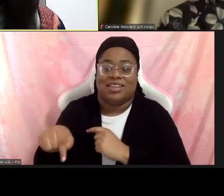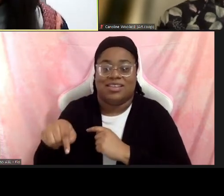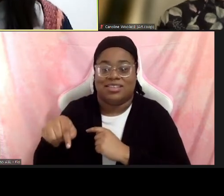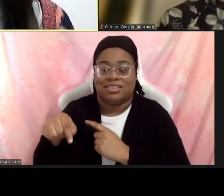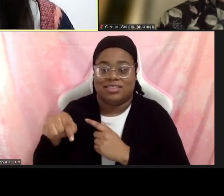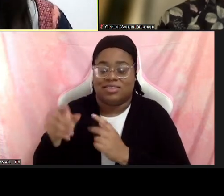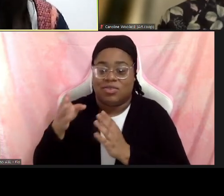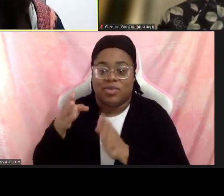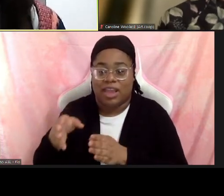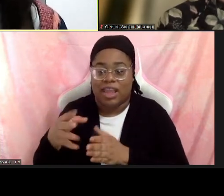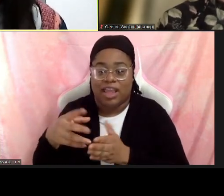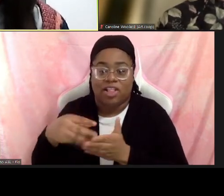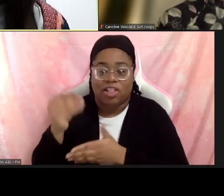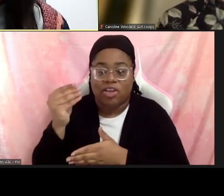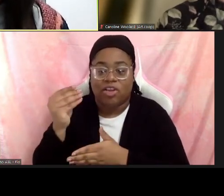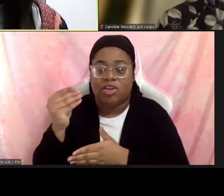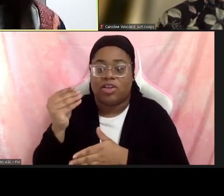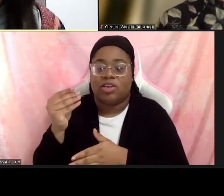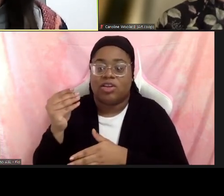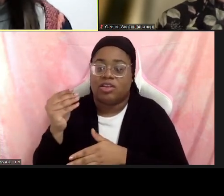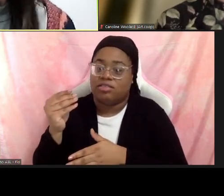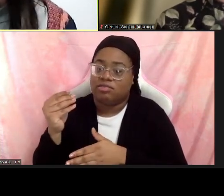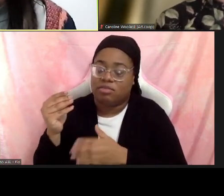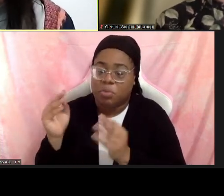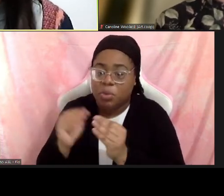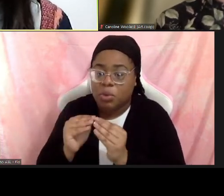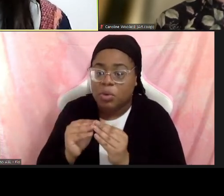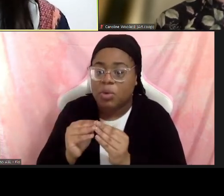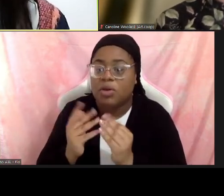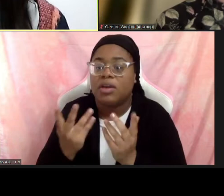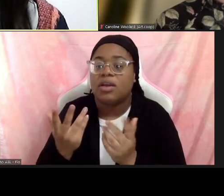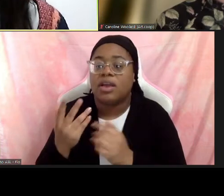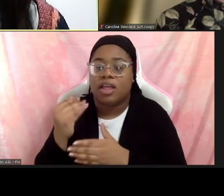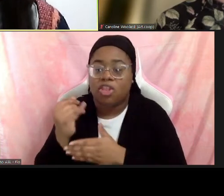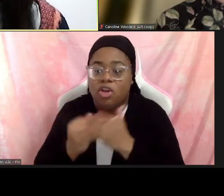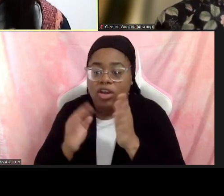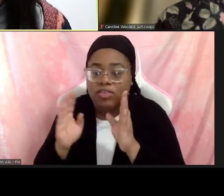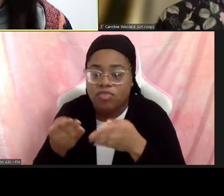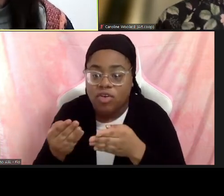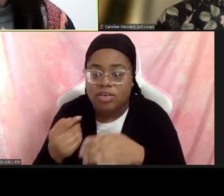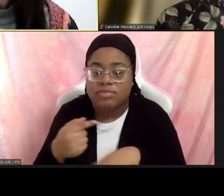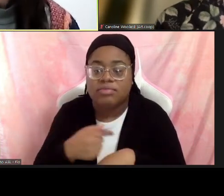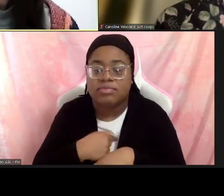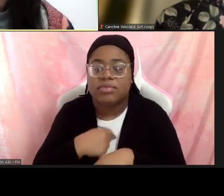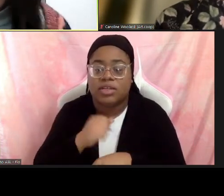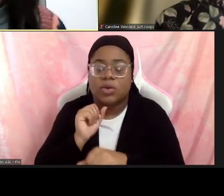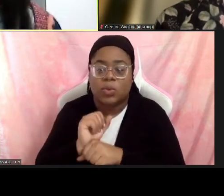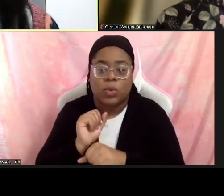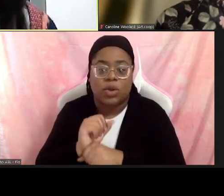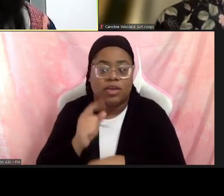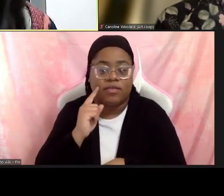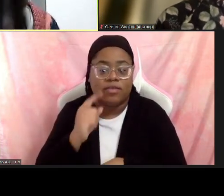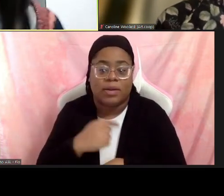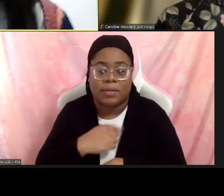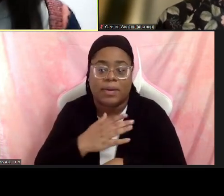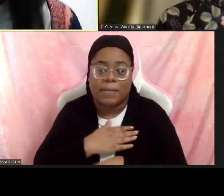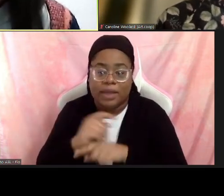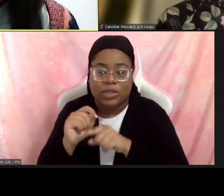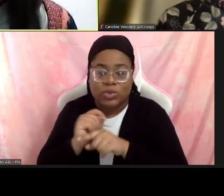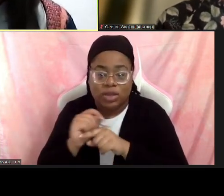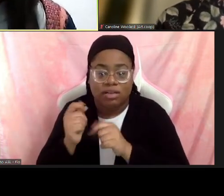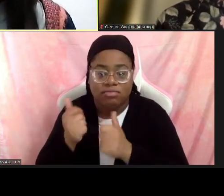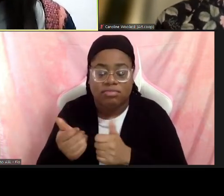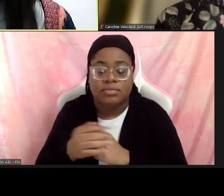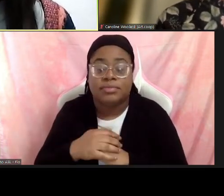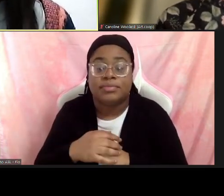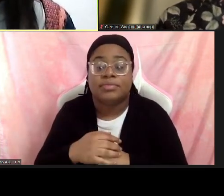way, learning by doing a style that you do, but focused in the arts? Because I was wanting it for me, for my training.